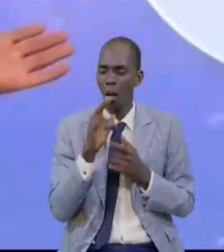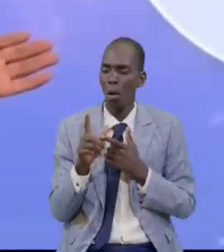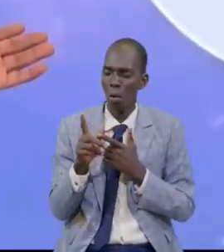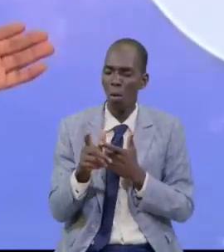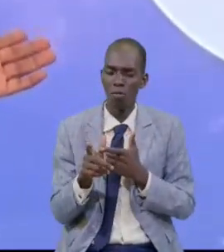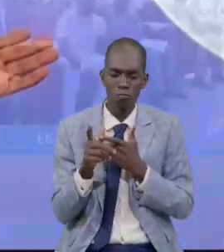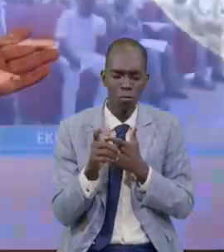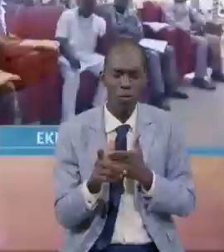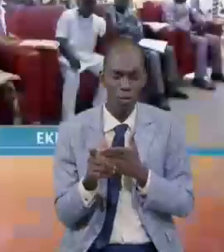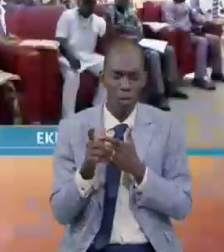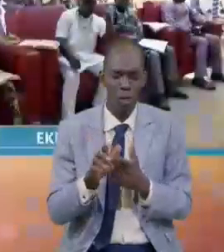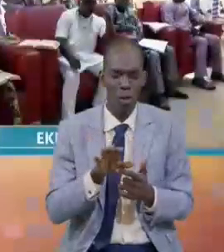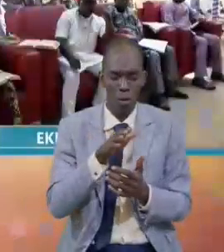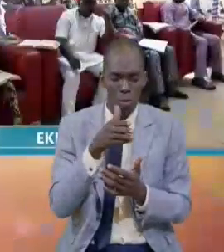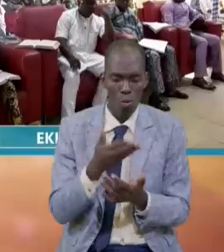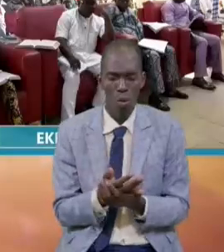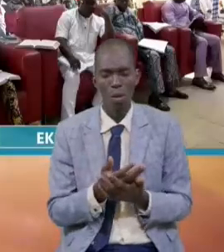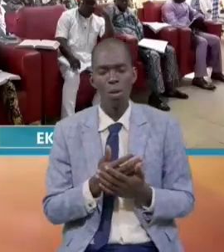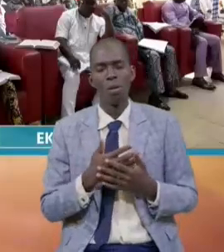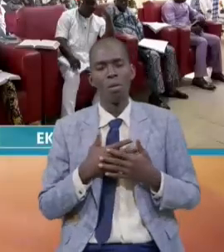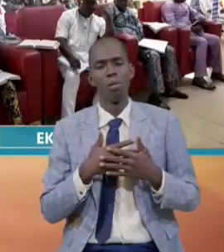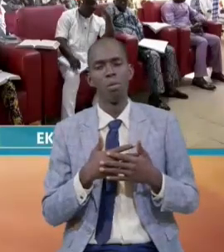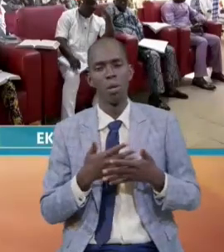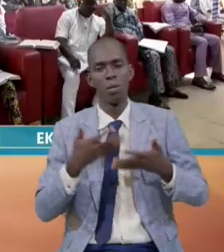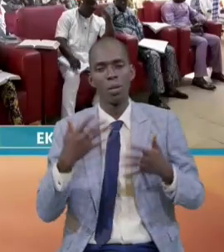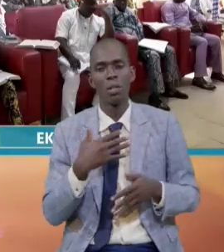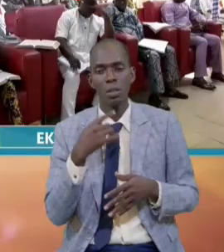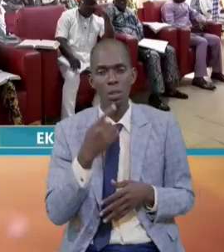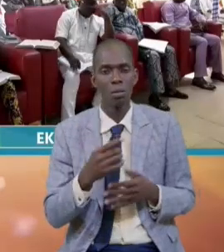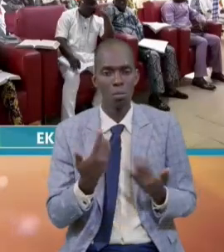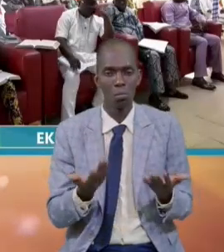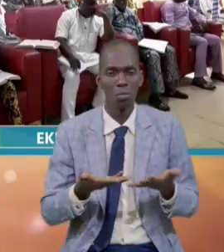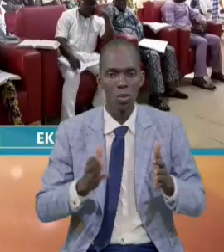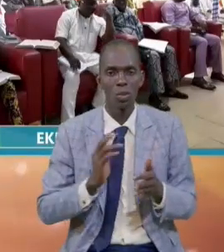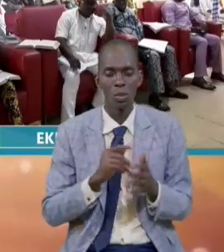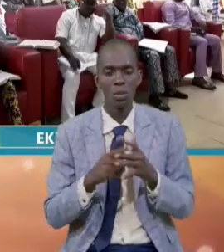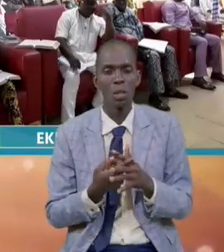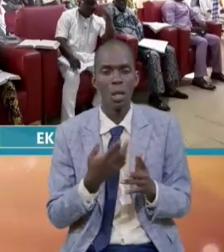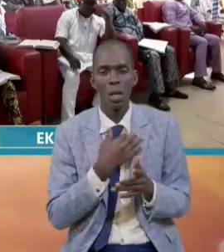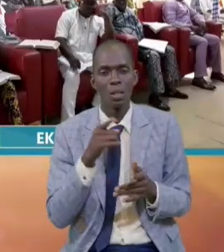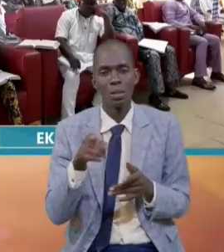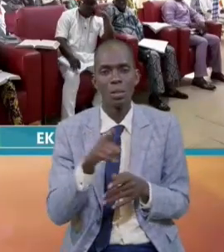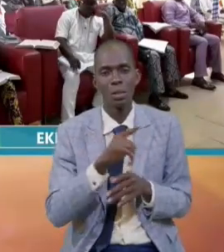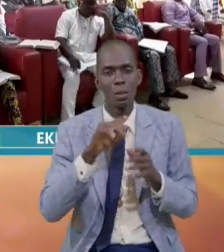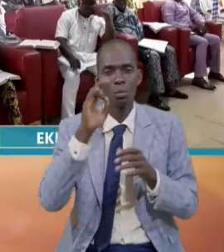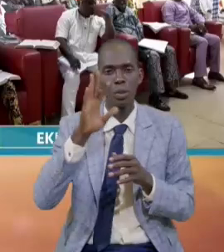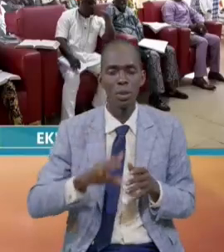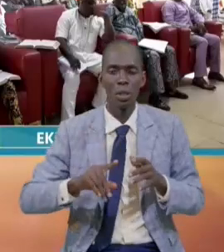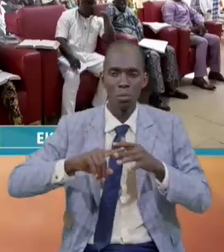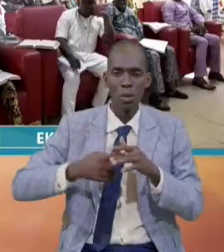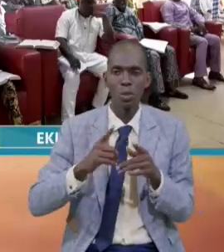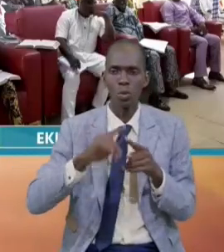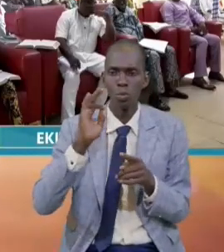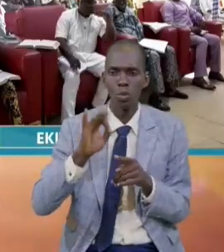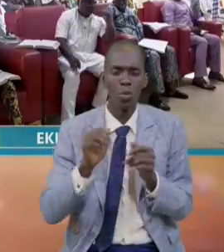pray, and they forgot to read the word, and they forgot to have the grace